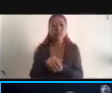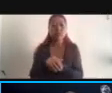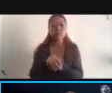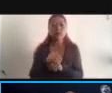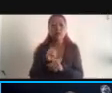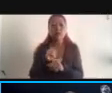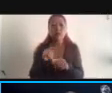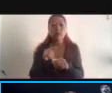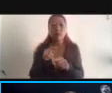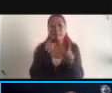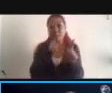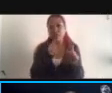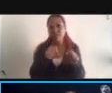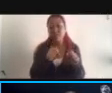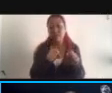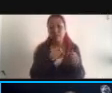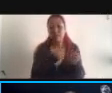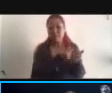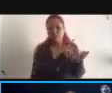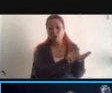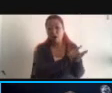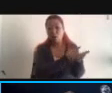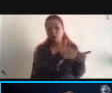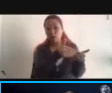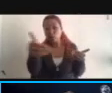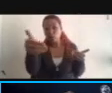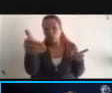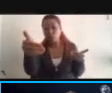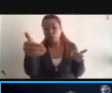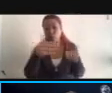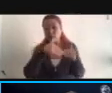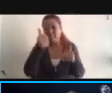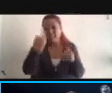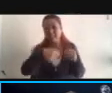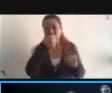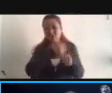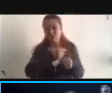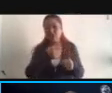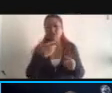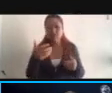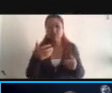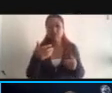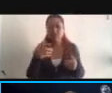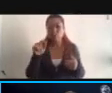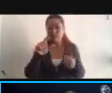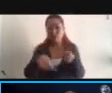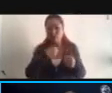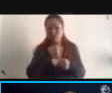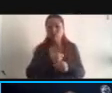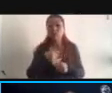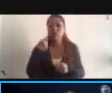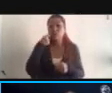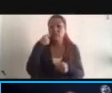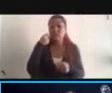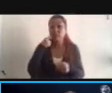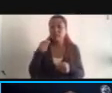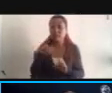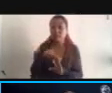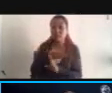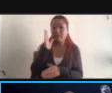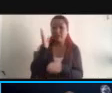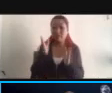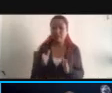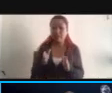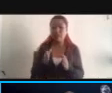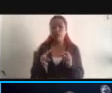from hours to decades. As Kathy Leaders, Dr. Chandler, and others have stated, humans are key.